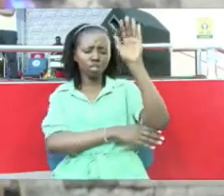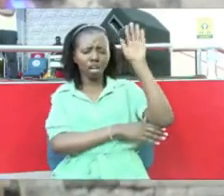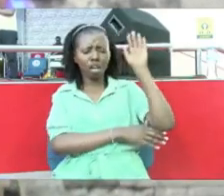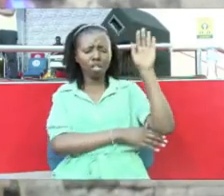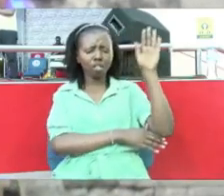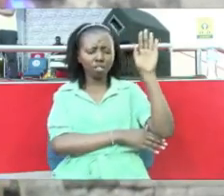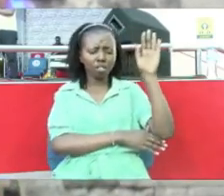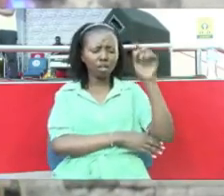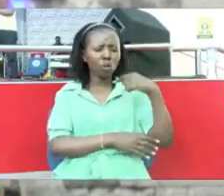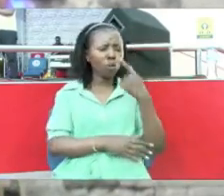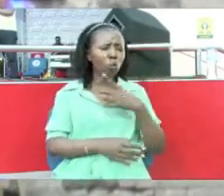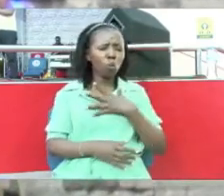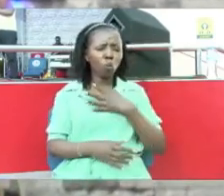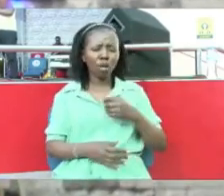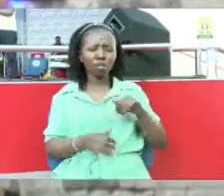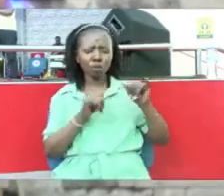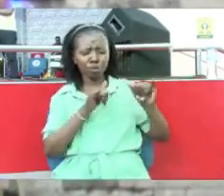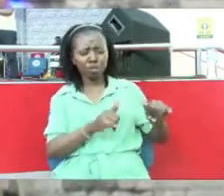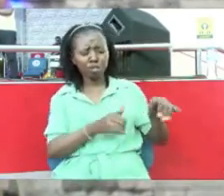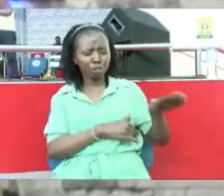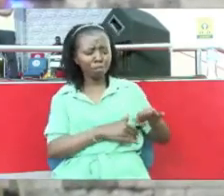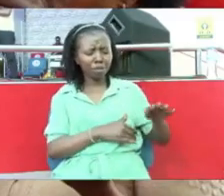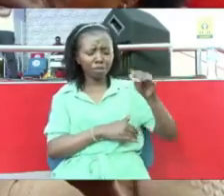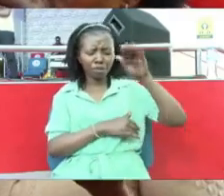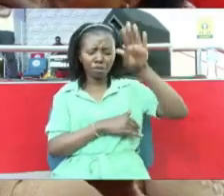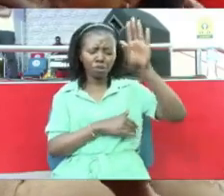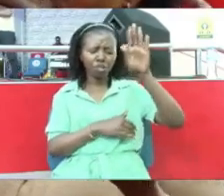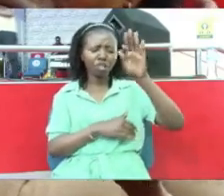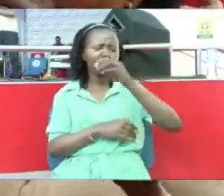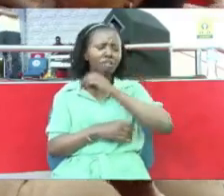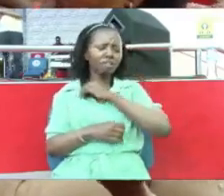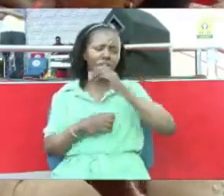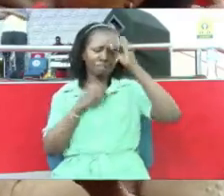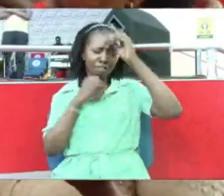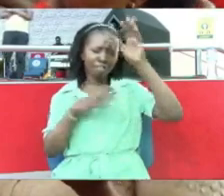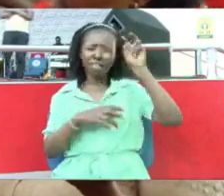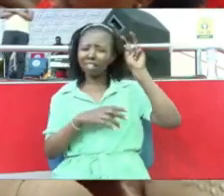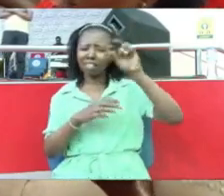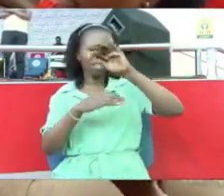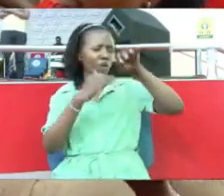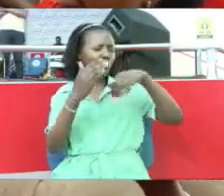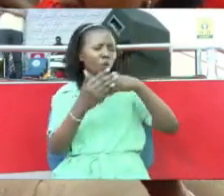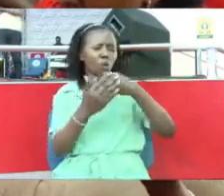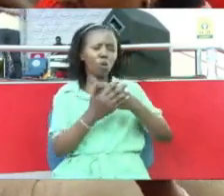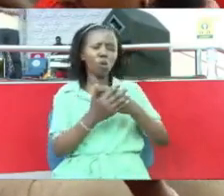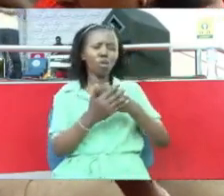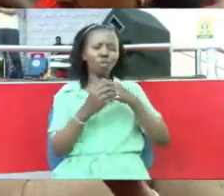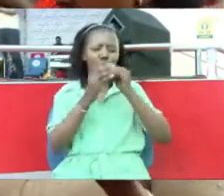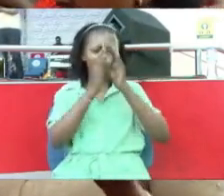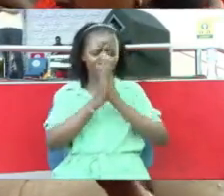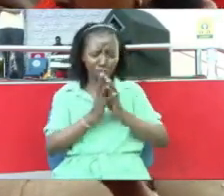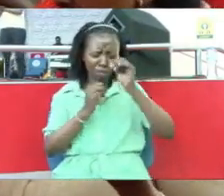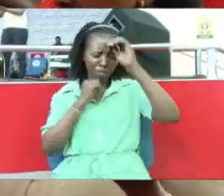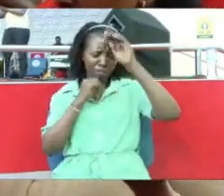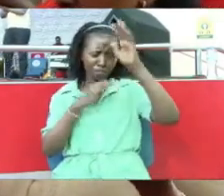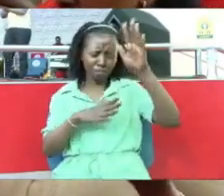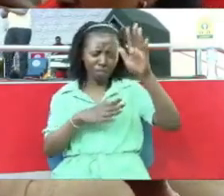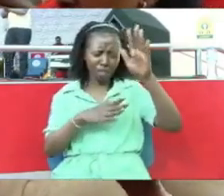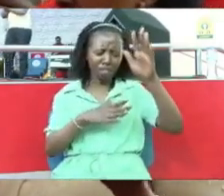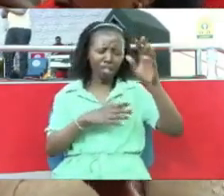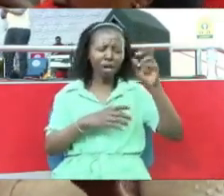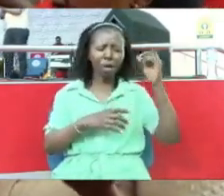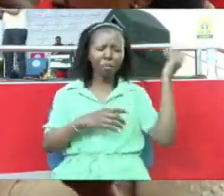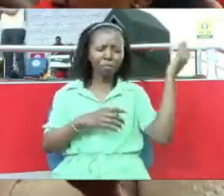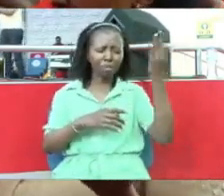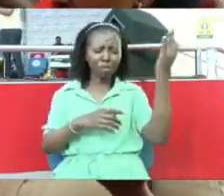who desire to linger in your presence, oh God. You can see them all over here, God. I want to pray that Jehovah God, you'll minister